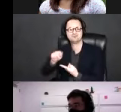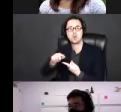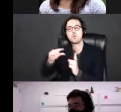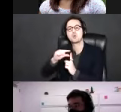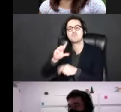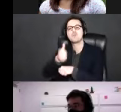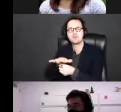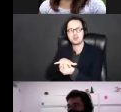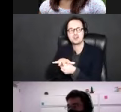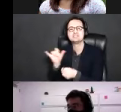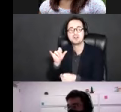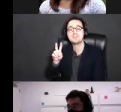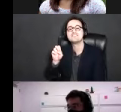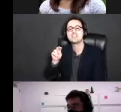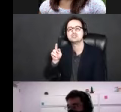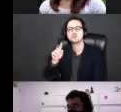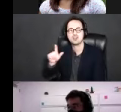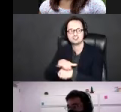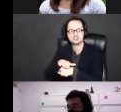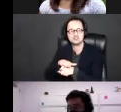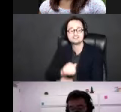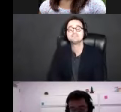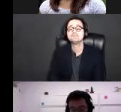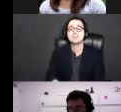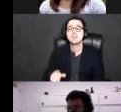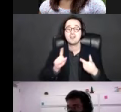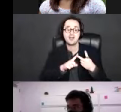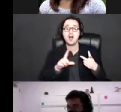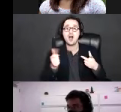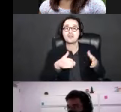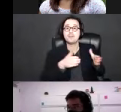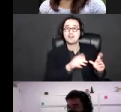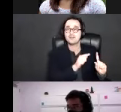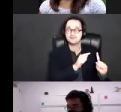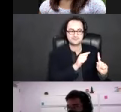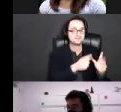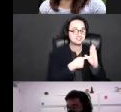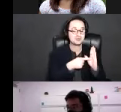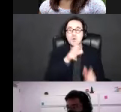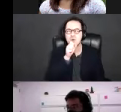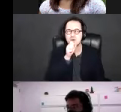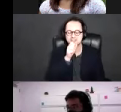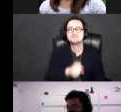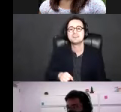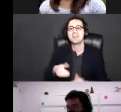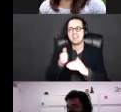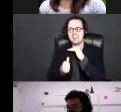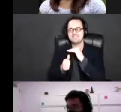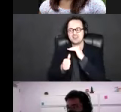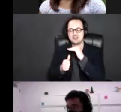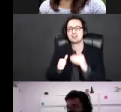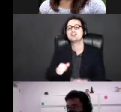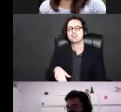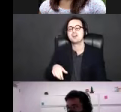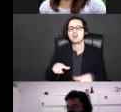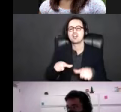on the ventral surface. The other pathway I'll be discussing is this one shown in orange, the inferior longitudinal fasciculus. It's